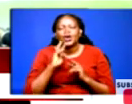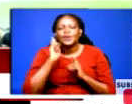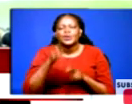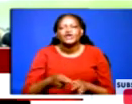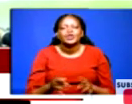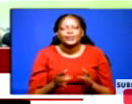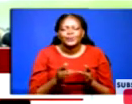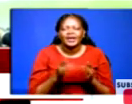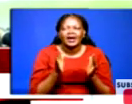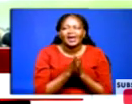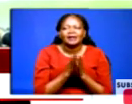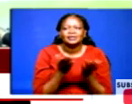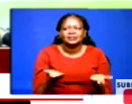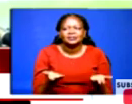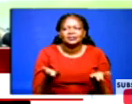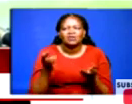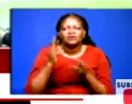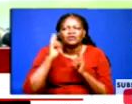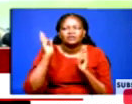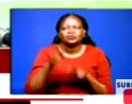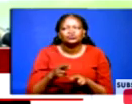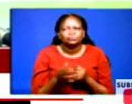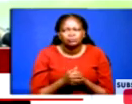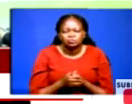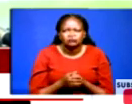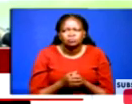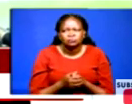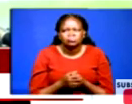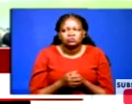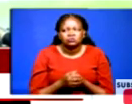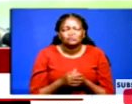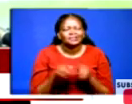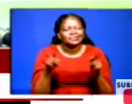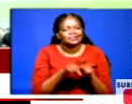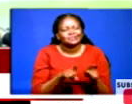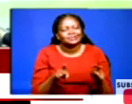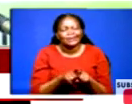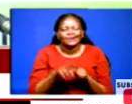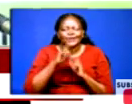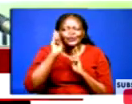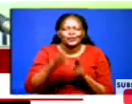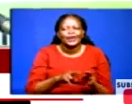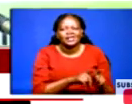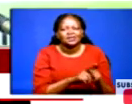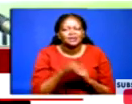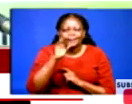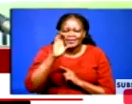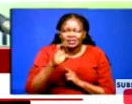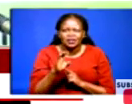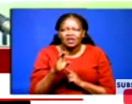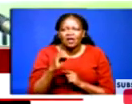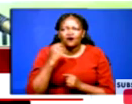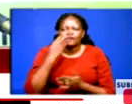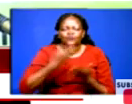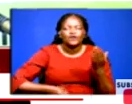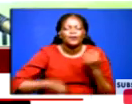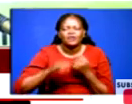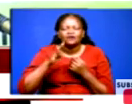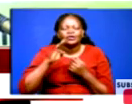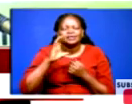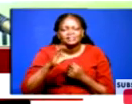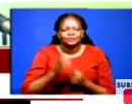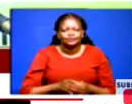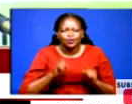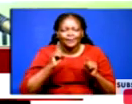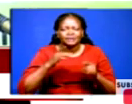tallied the results got the same results as the IBC result in Form 34C. We must appreciate the work of the IBC,